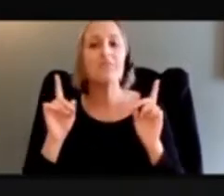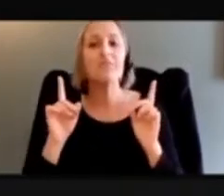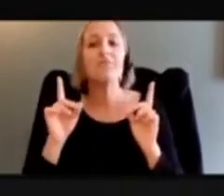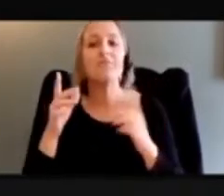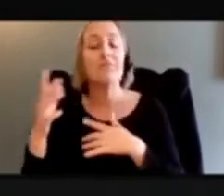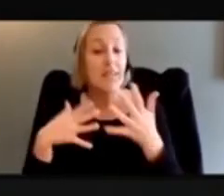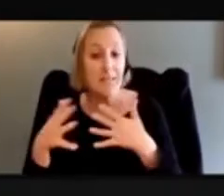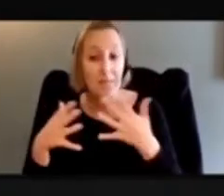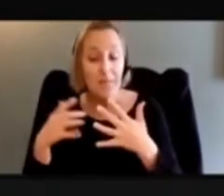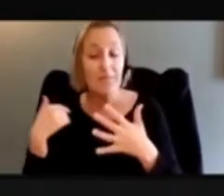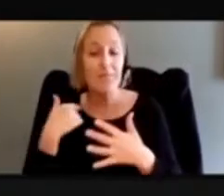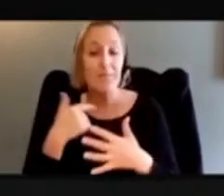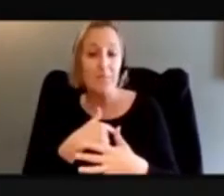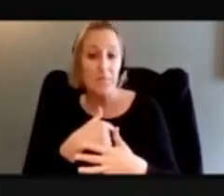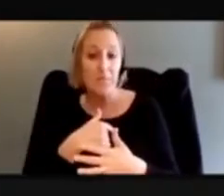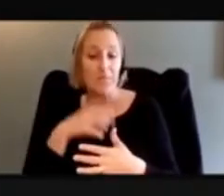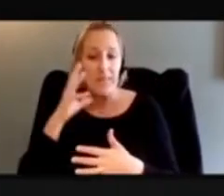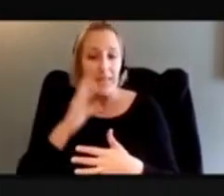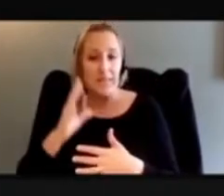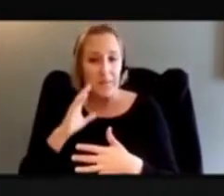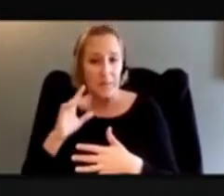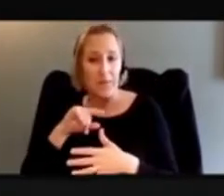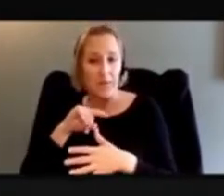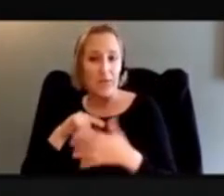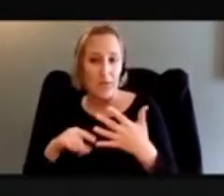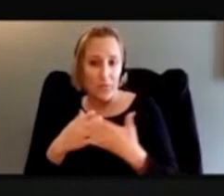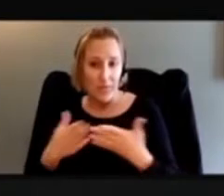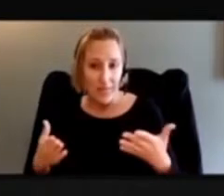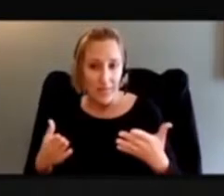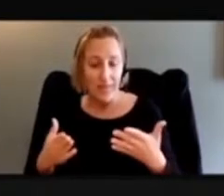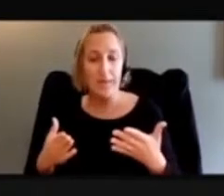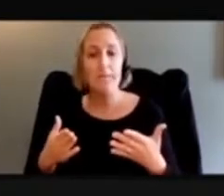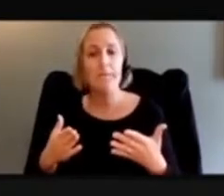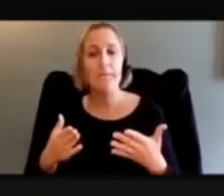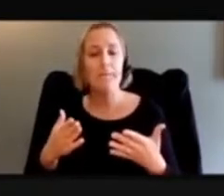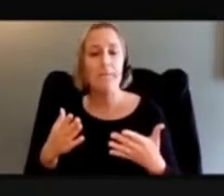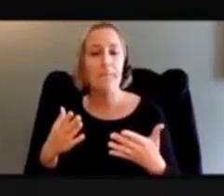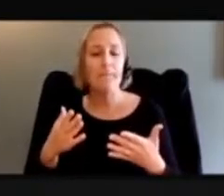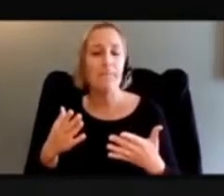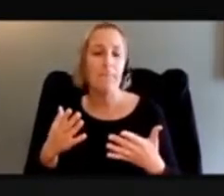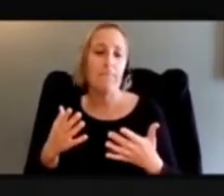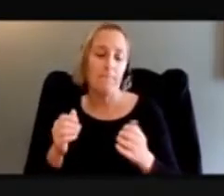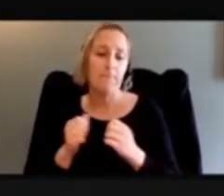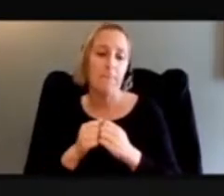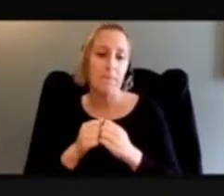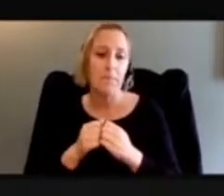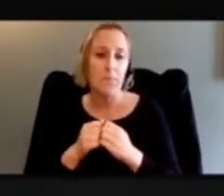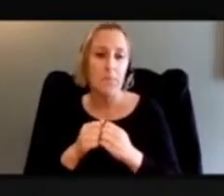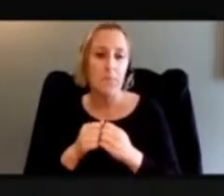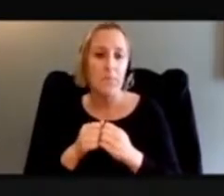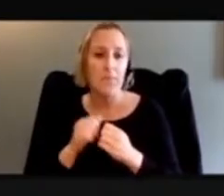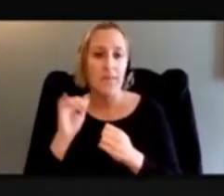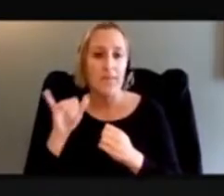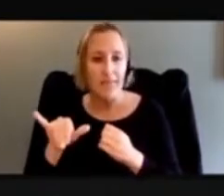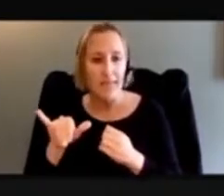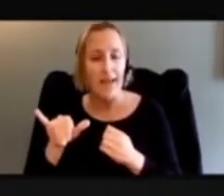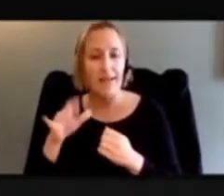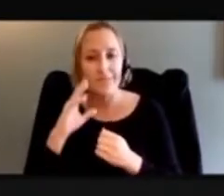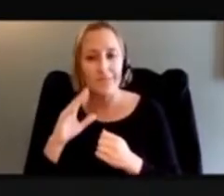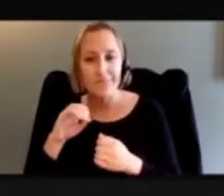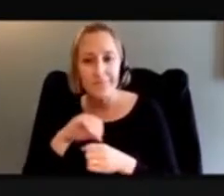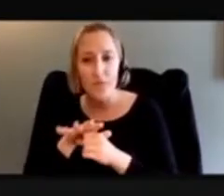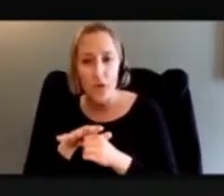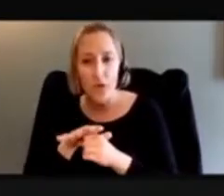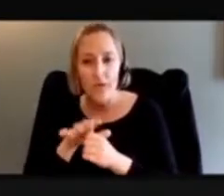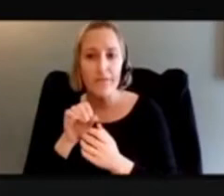of what we were experiencing and in face of what we were experiencing. And so although I myself